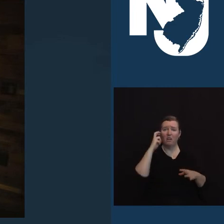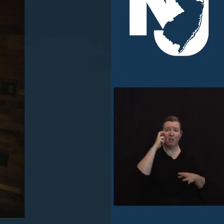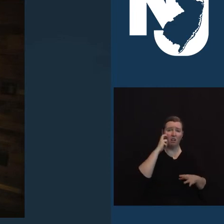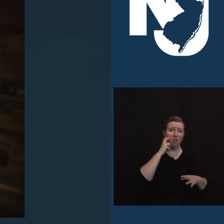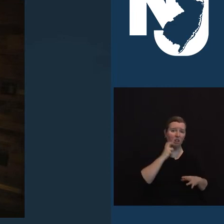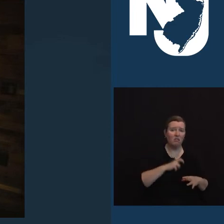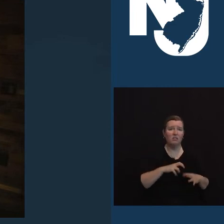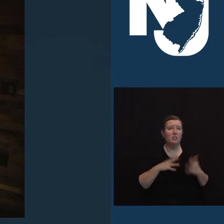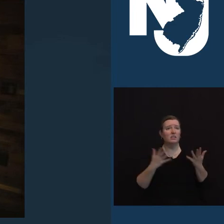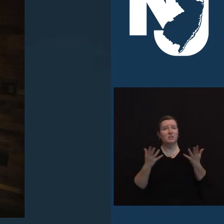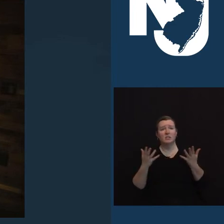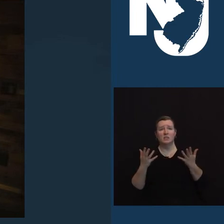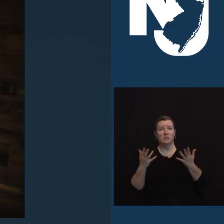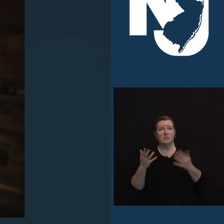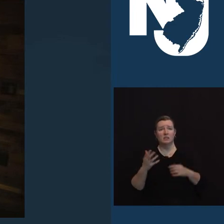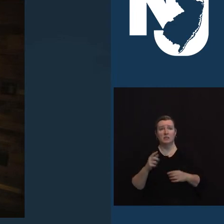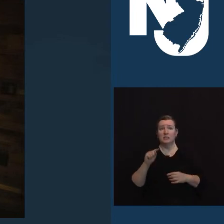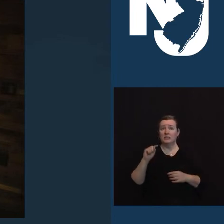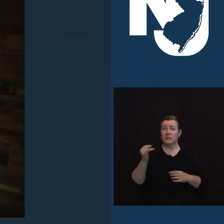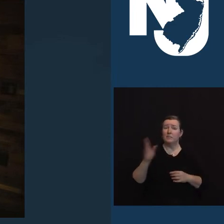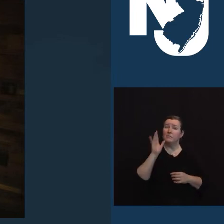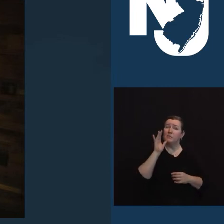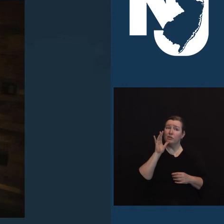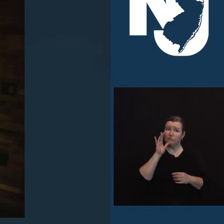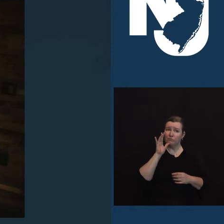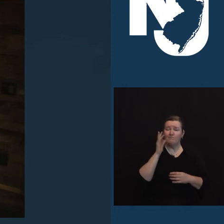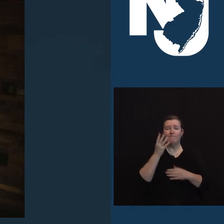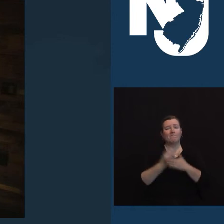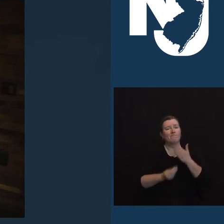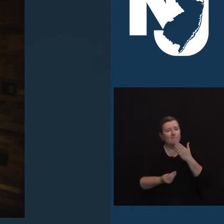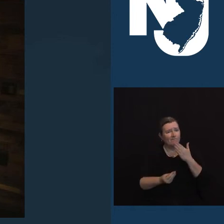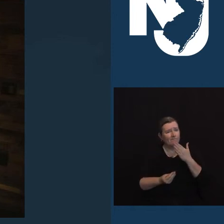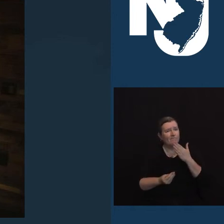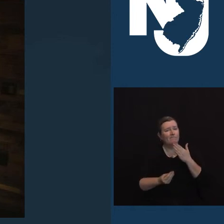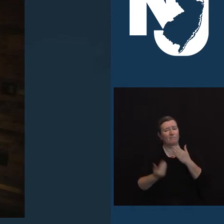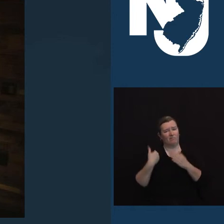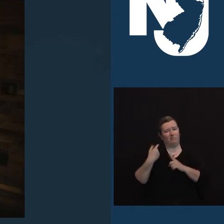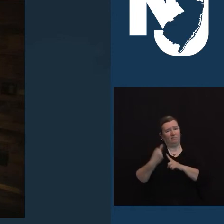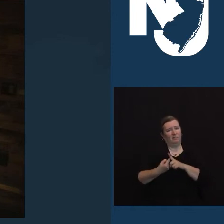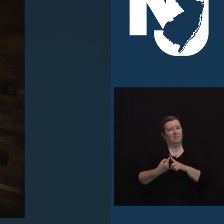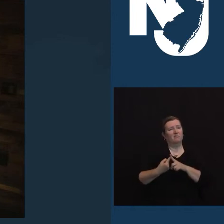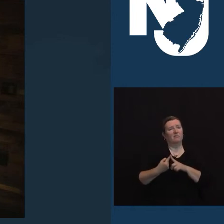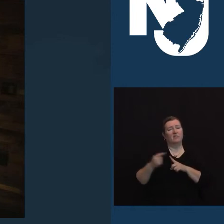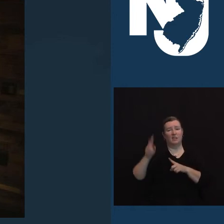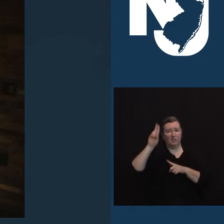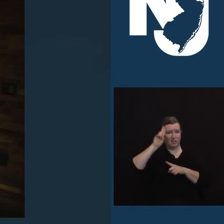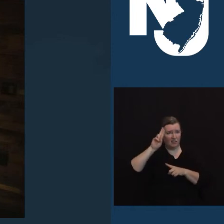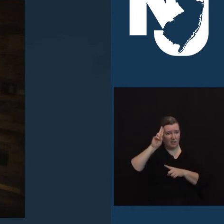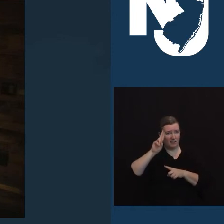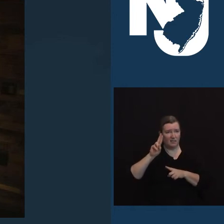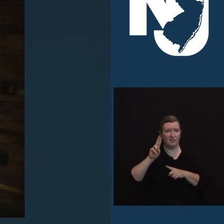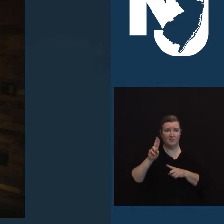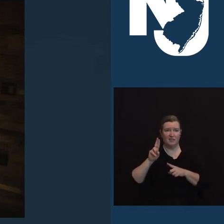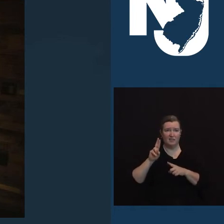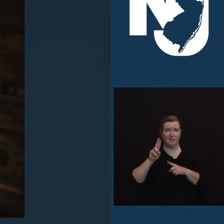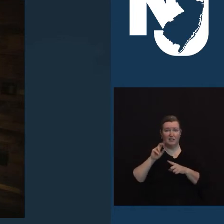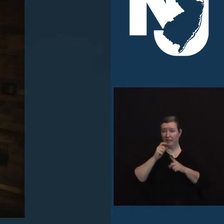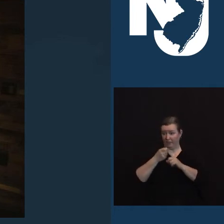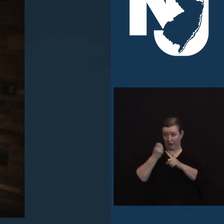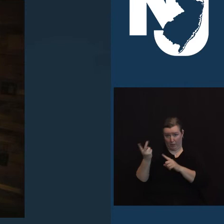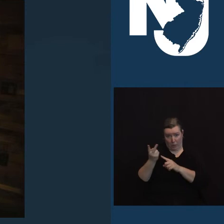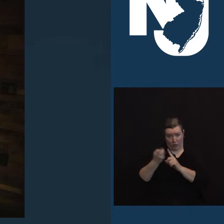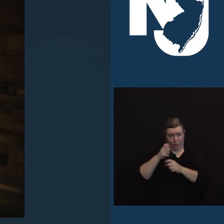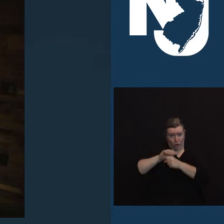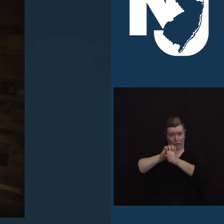month, as did his uncle, her brother, I believe, John Stellingworth. Neither passed due to COVID, but that doesn't make losing